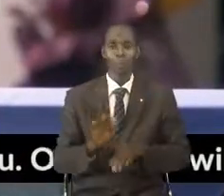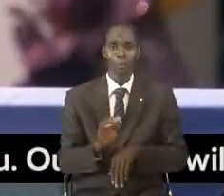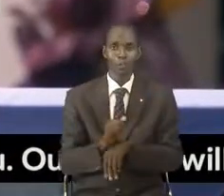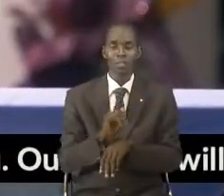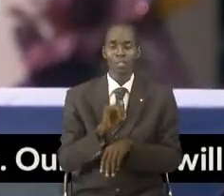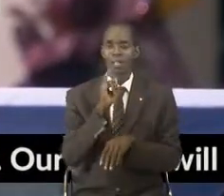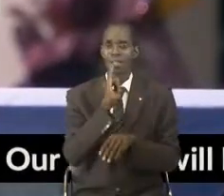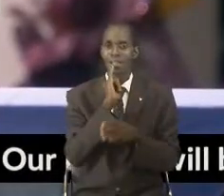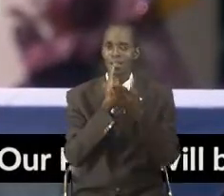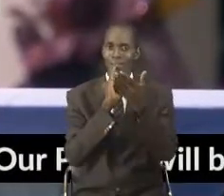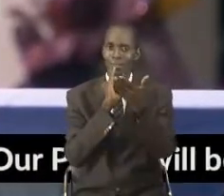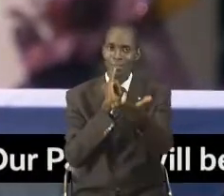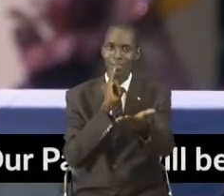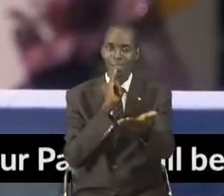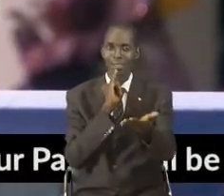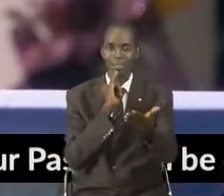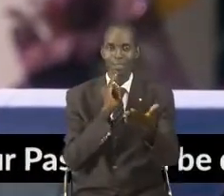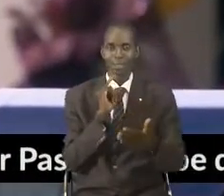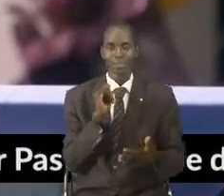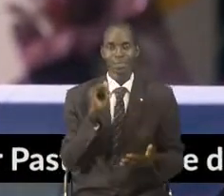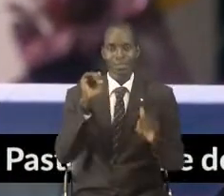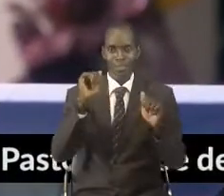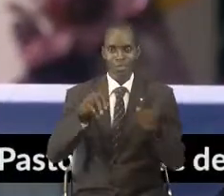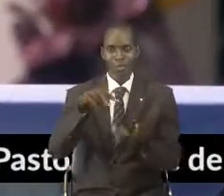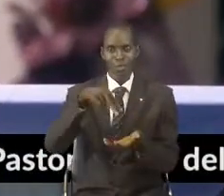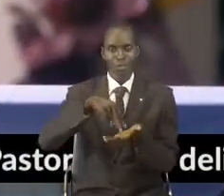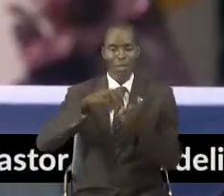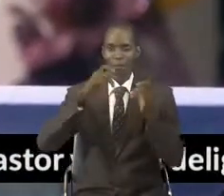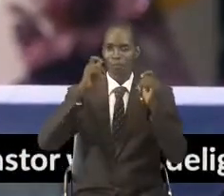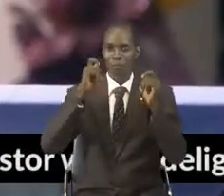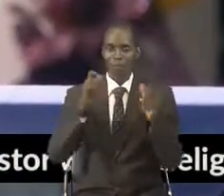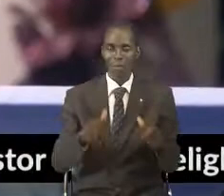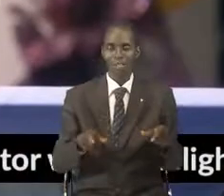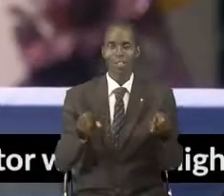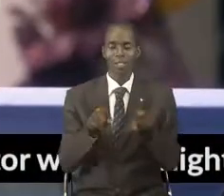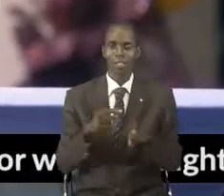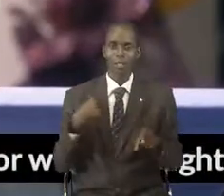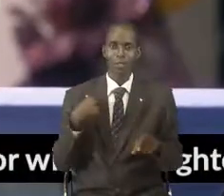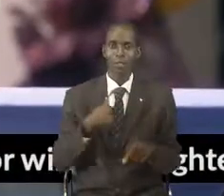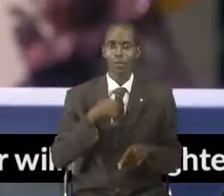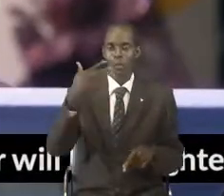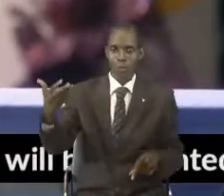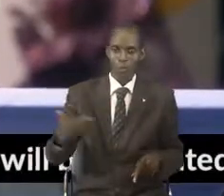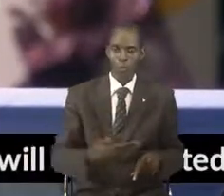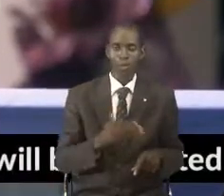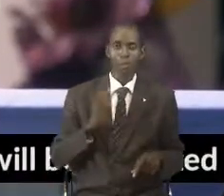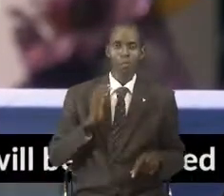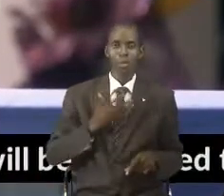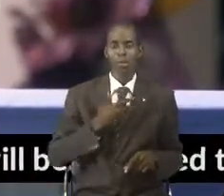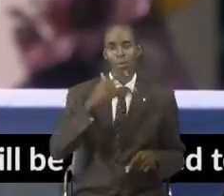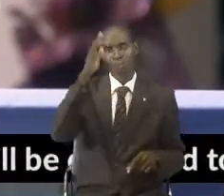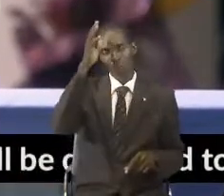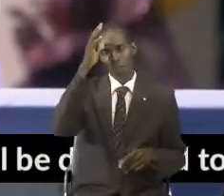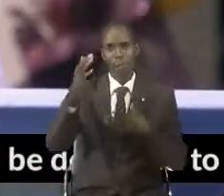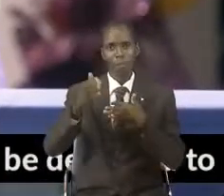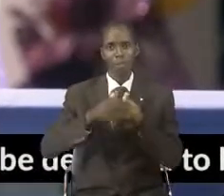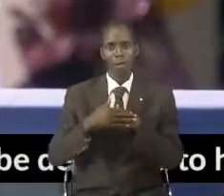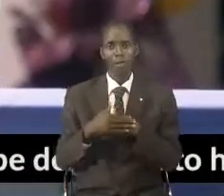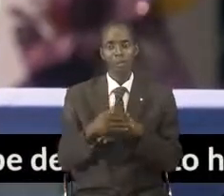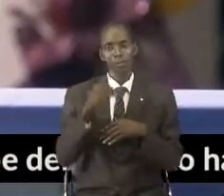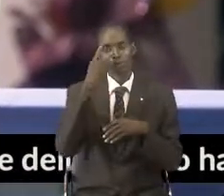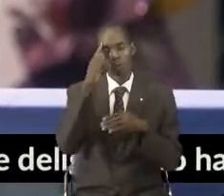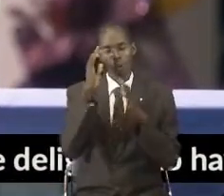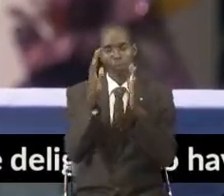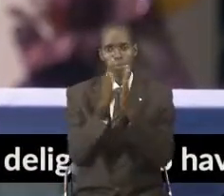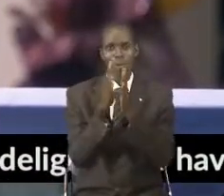now. Your miracle is there. Can you stand up as we welcome